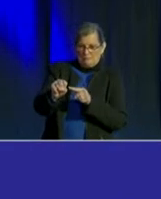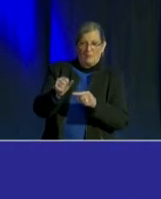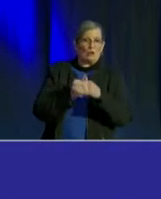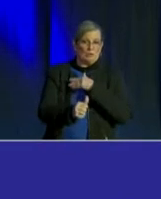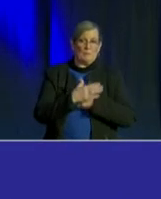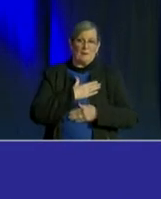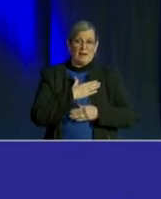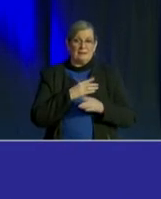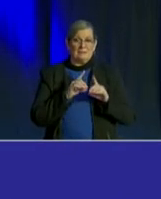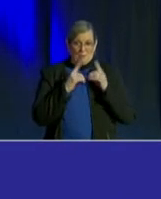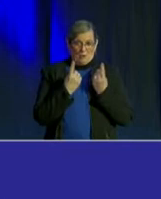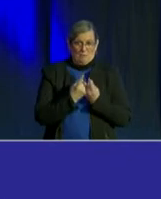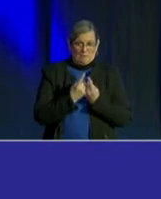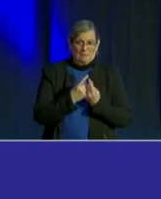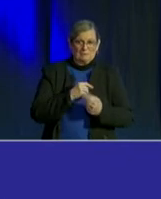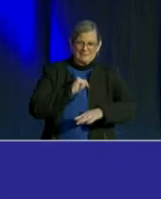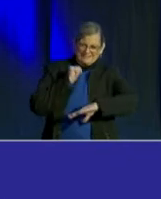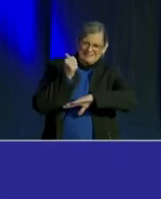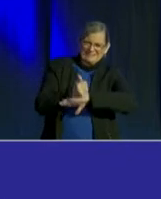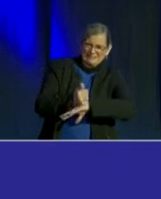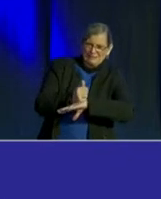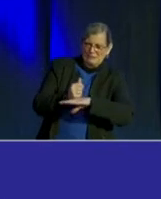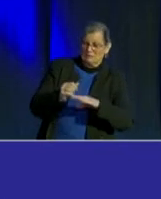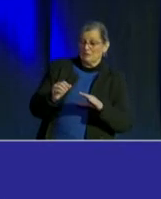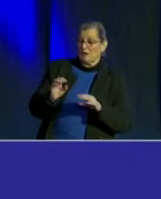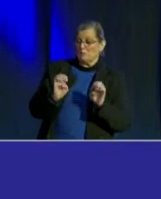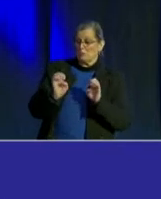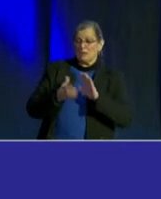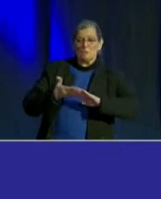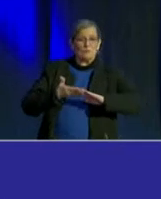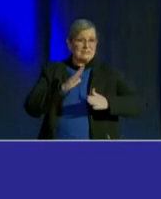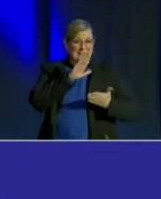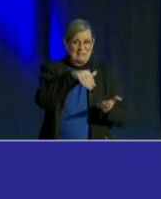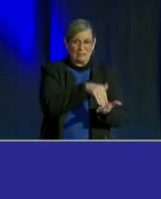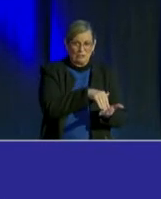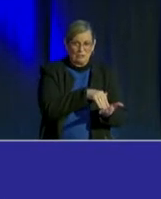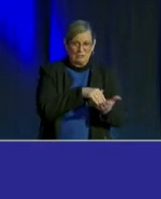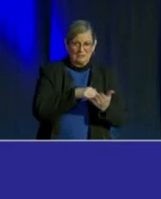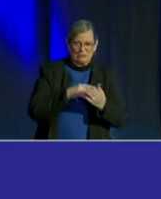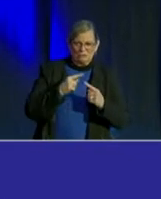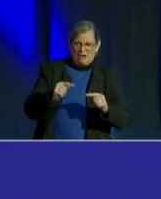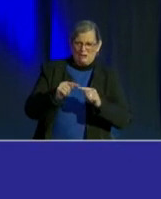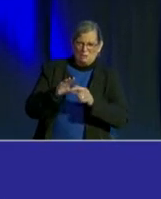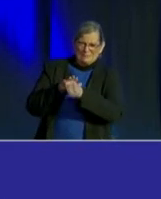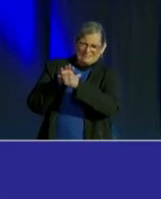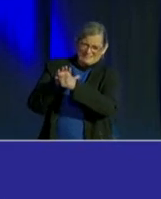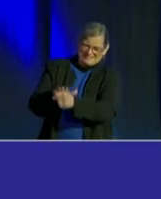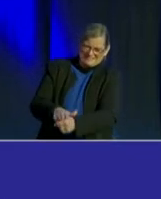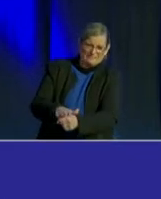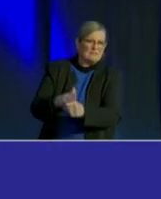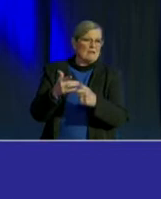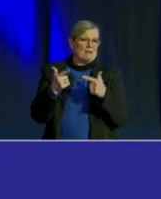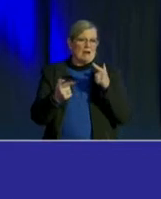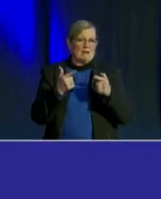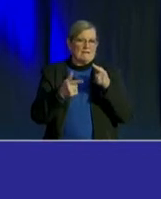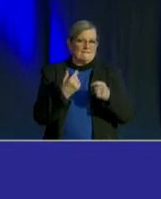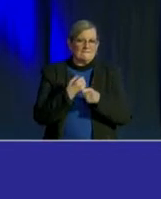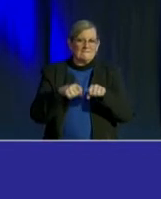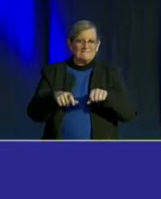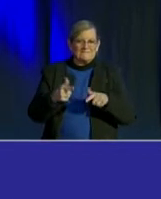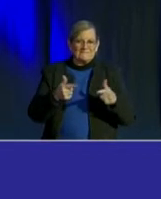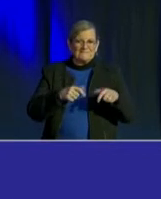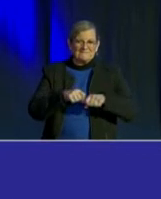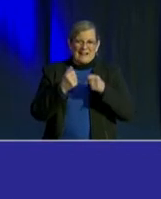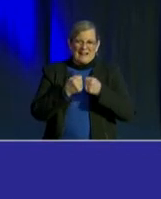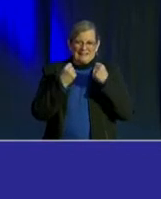Operations Center and doing all the work we need to do to stem that gun violence in the city, the need for us to increase our